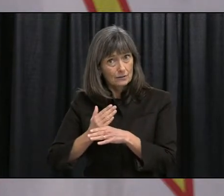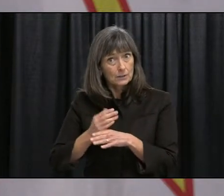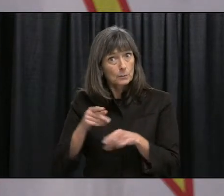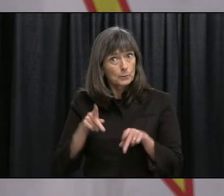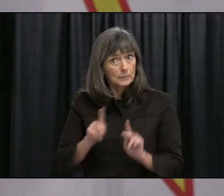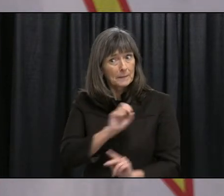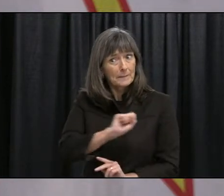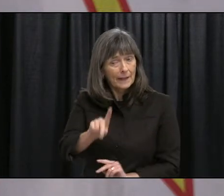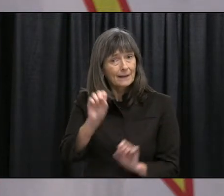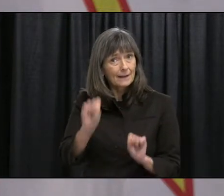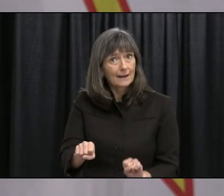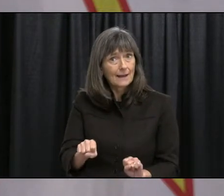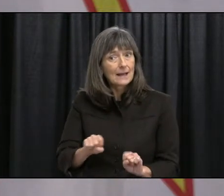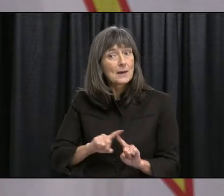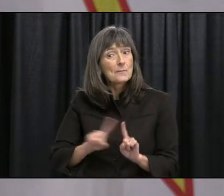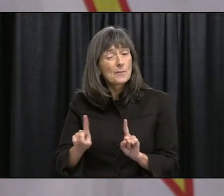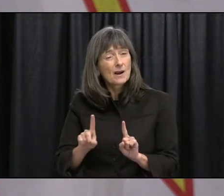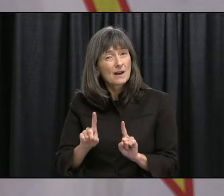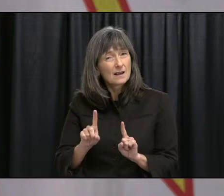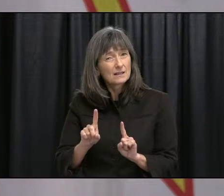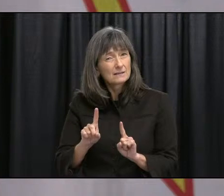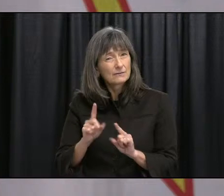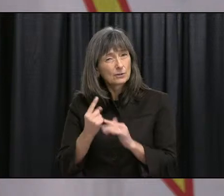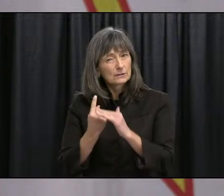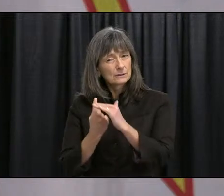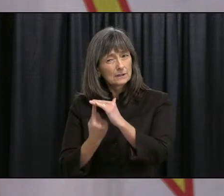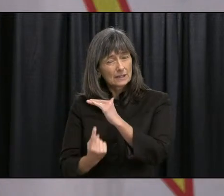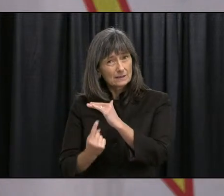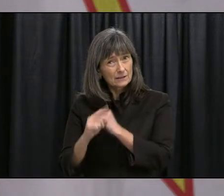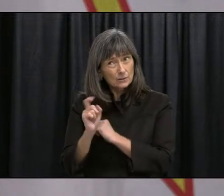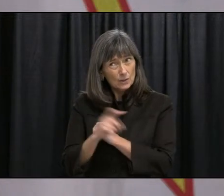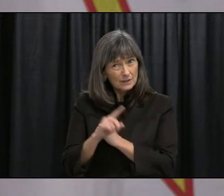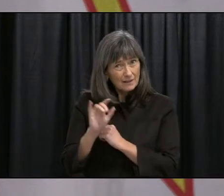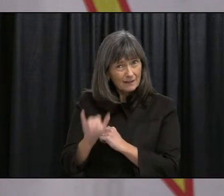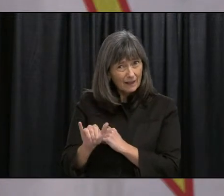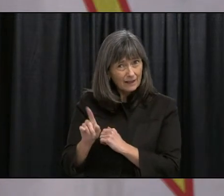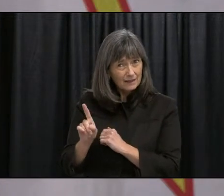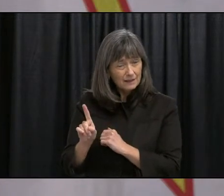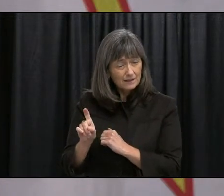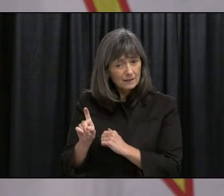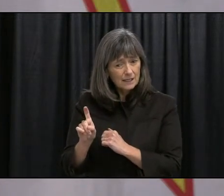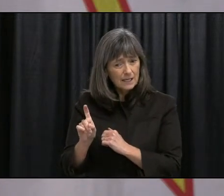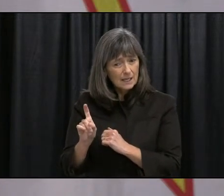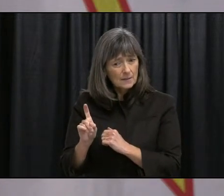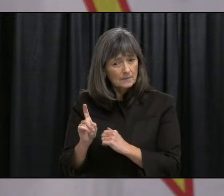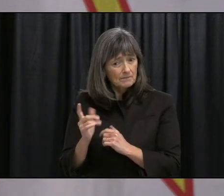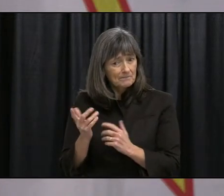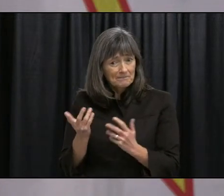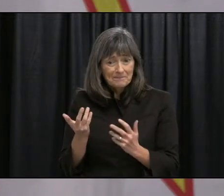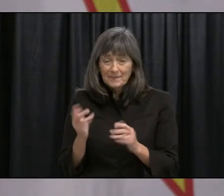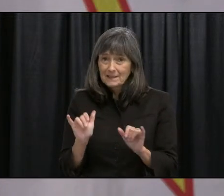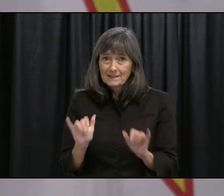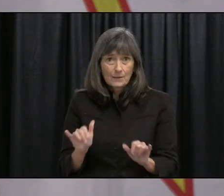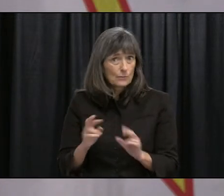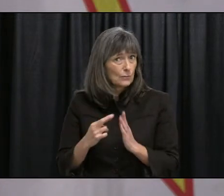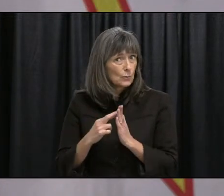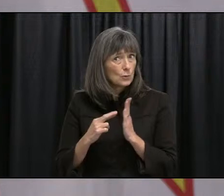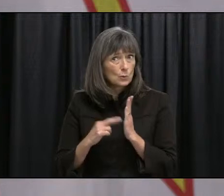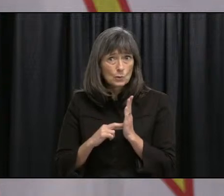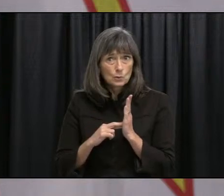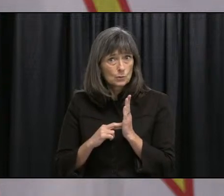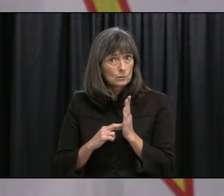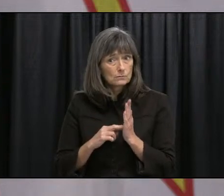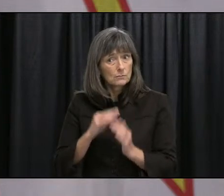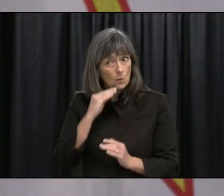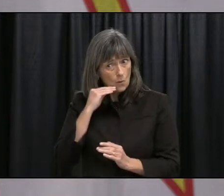come back, but with regard to self-isolation, the rules still have to